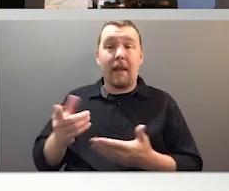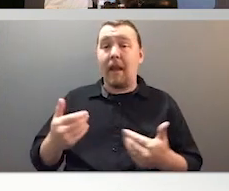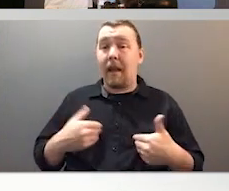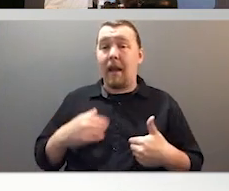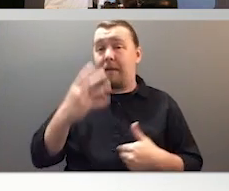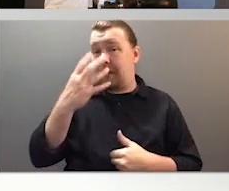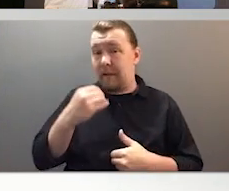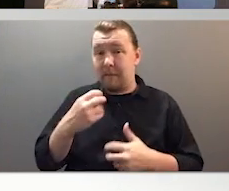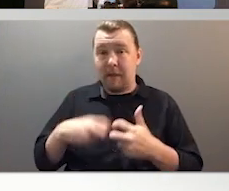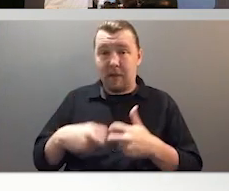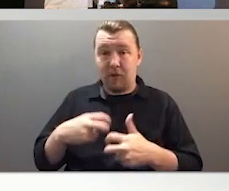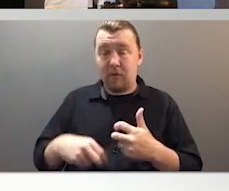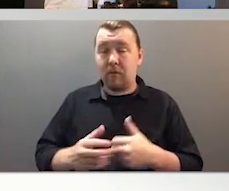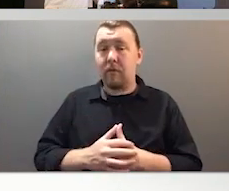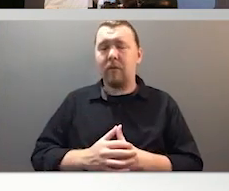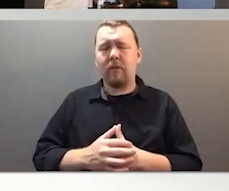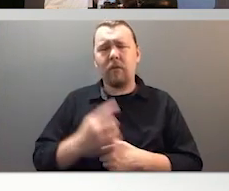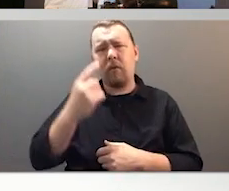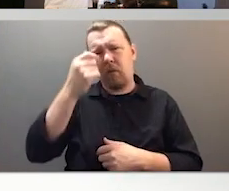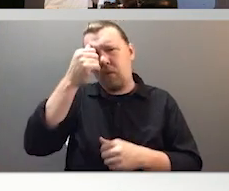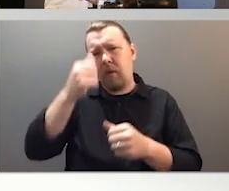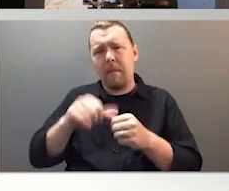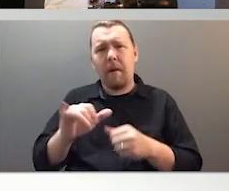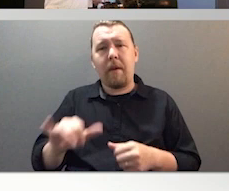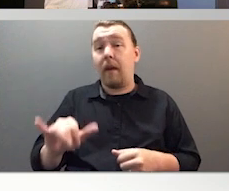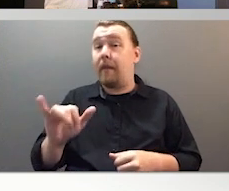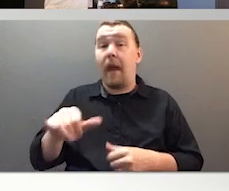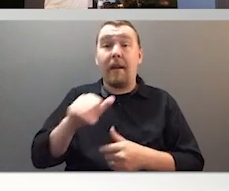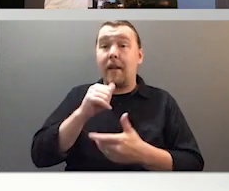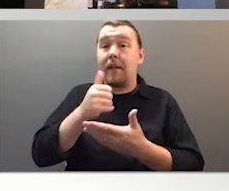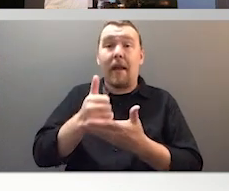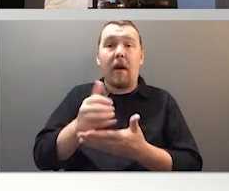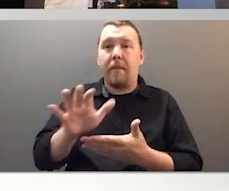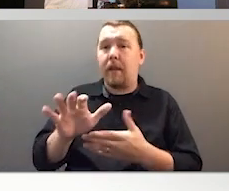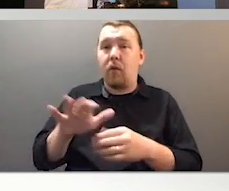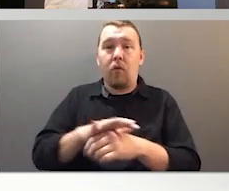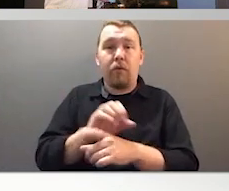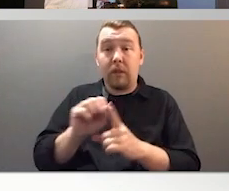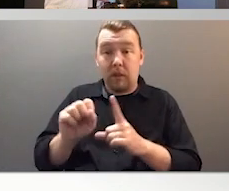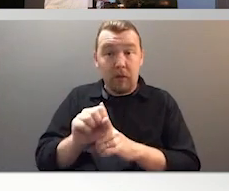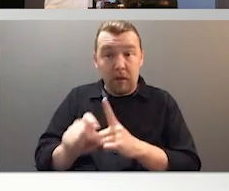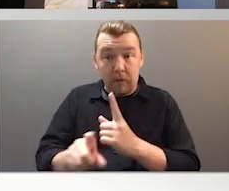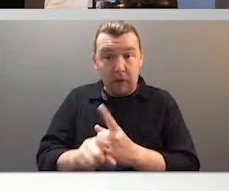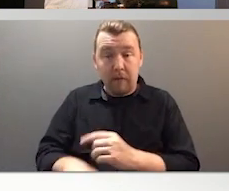keep that in mind, that that's not helping the whole situation either.